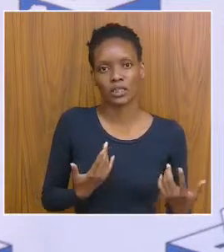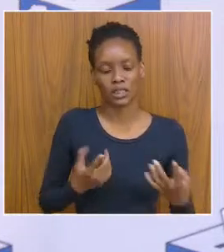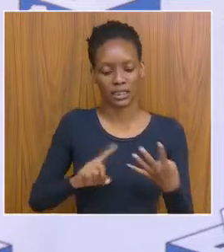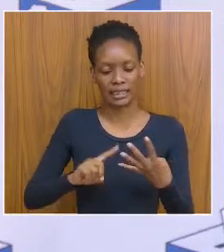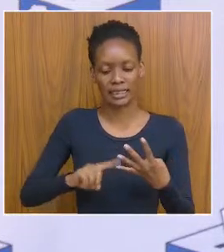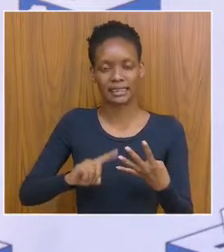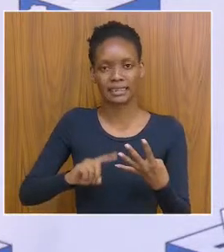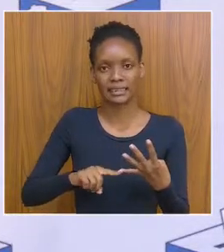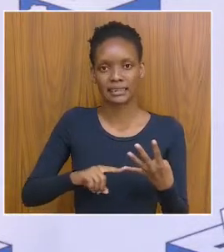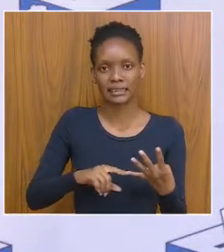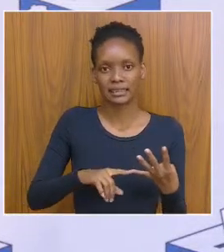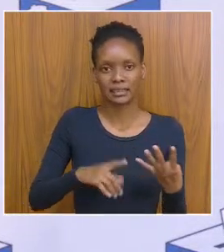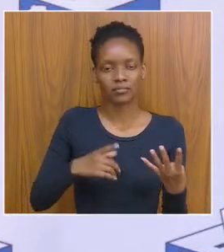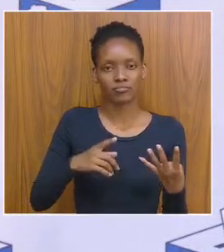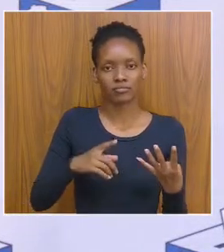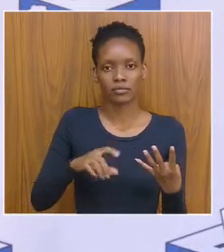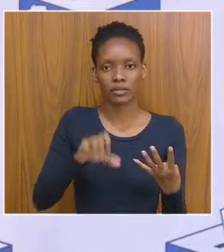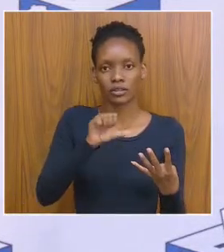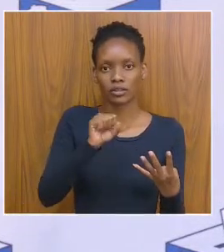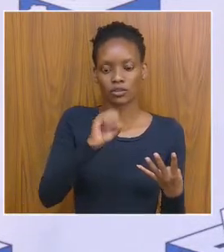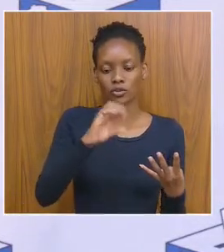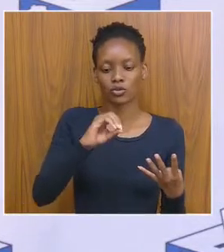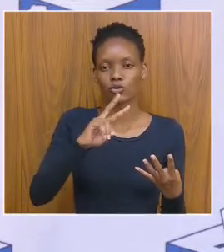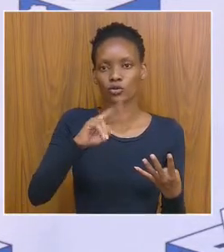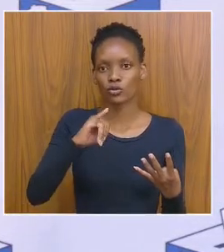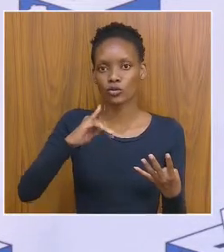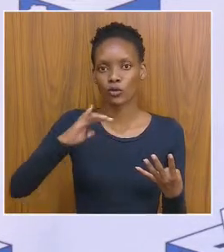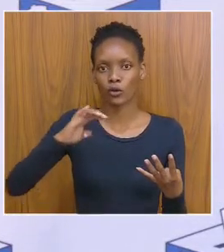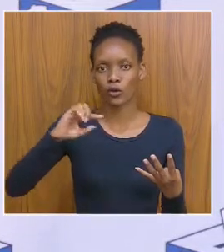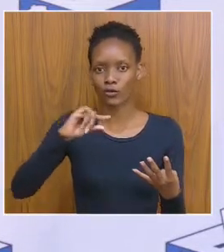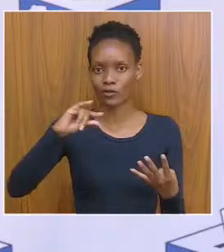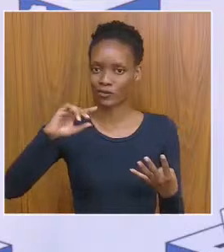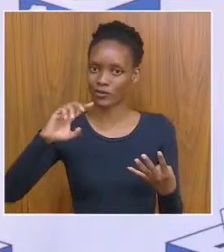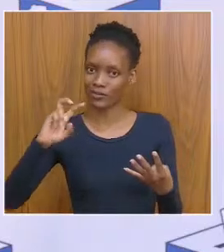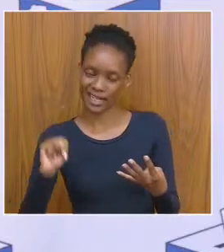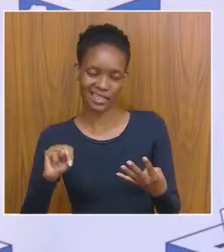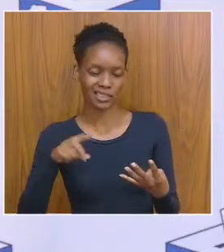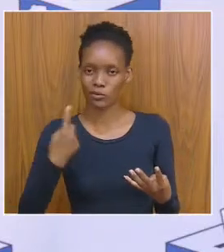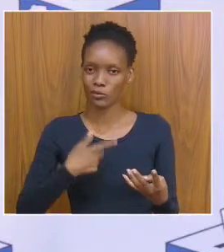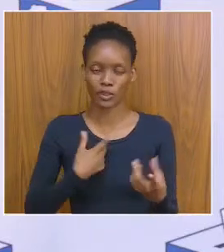observing elections in another sovereign. So we welcome